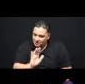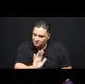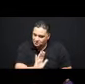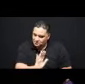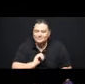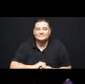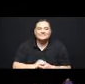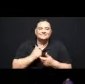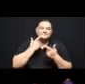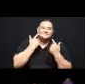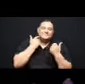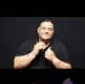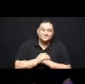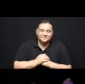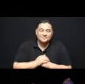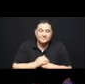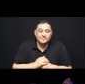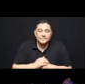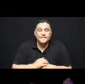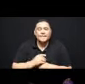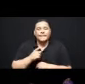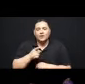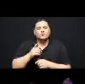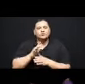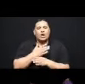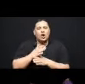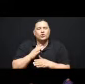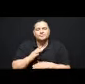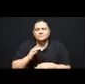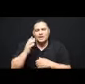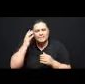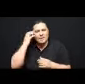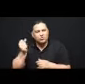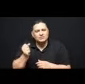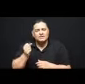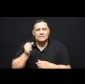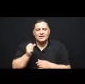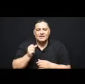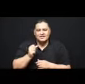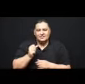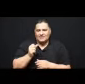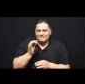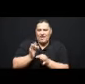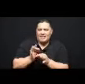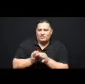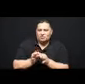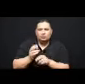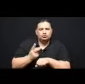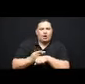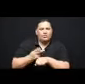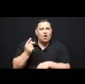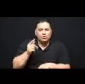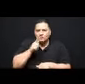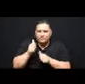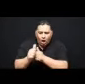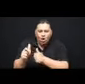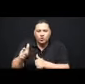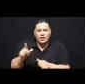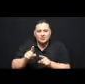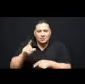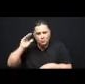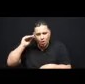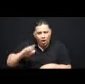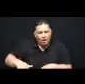You shared memories of faithful shepherd dogs who followed you from a boyhood tending sheep on vast ranches in the